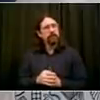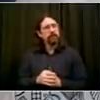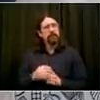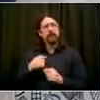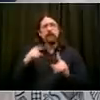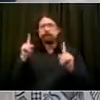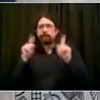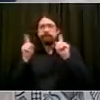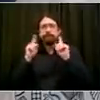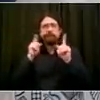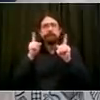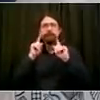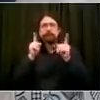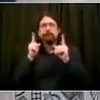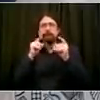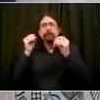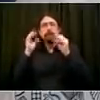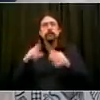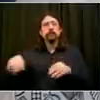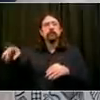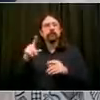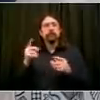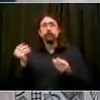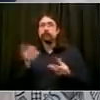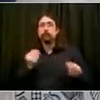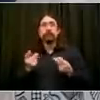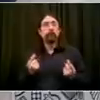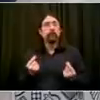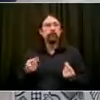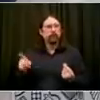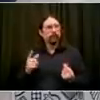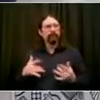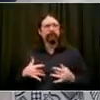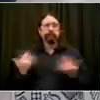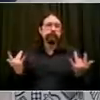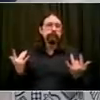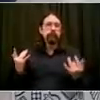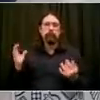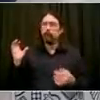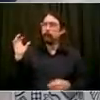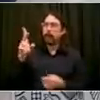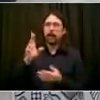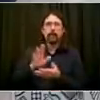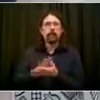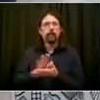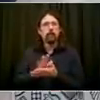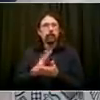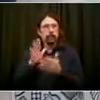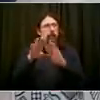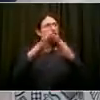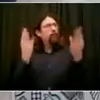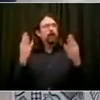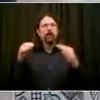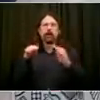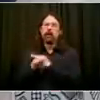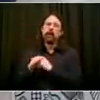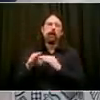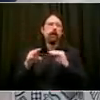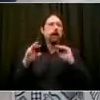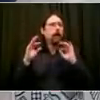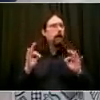concerned about the health dynamics. But once they got into school, then we heard from a huge number of educators and staff,